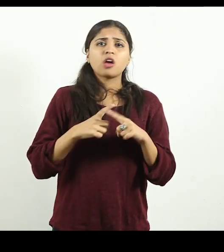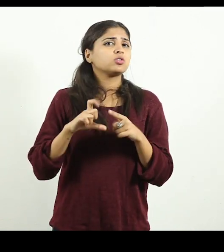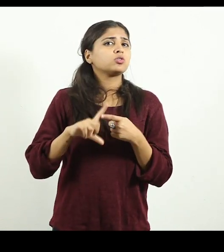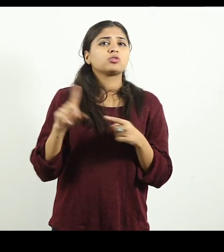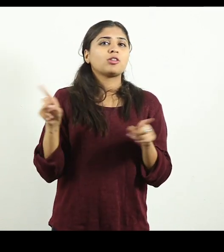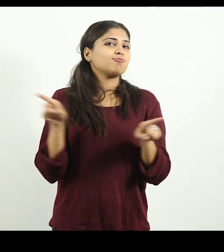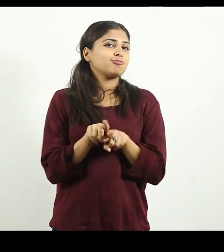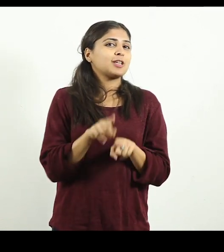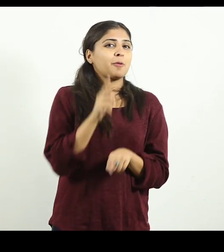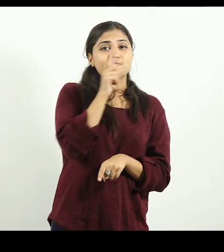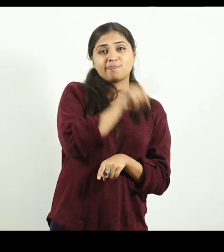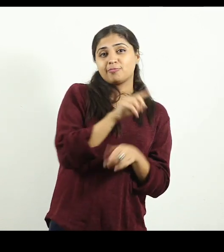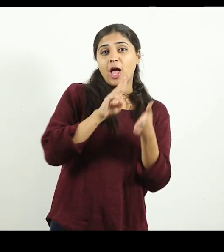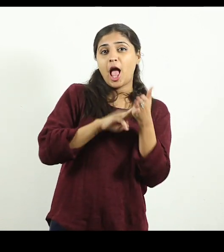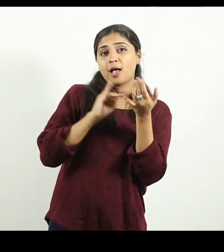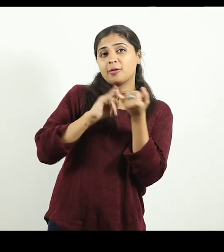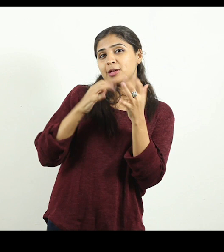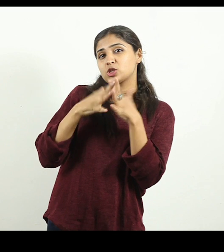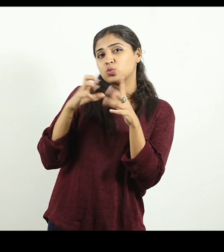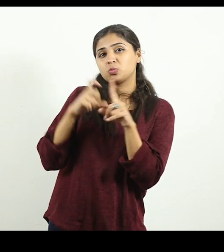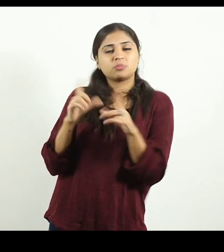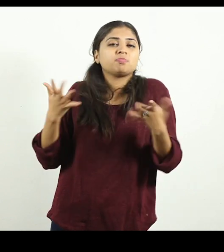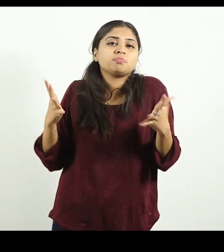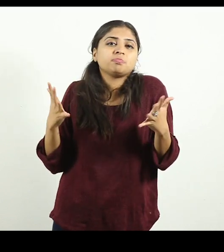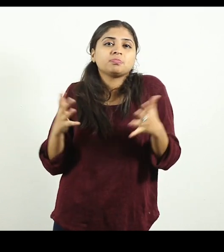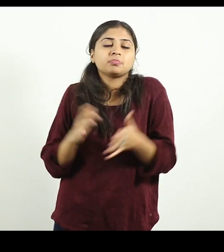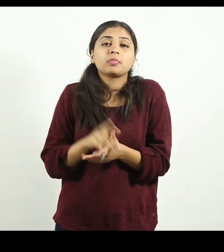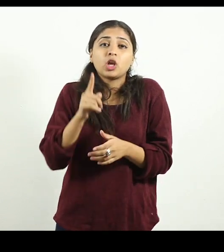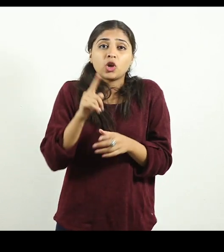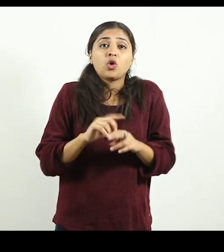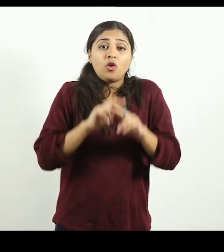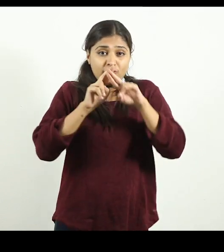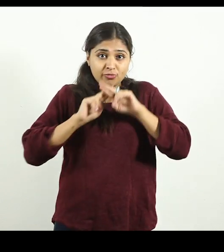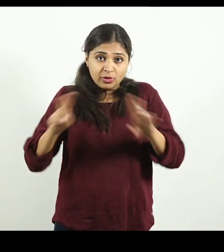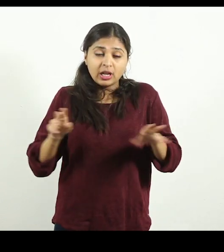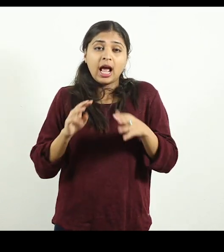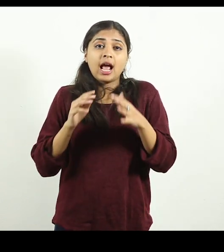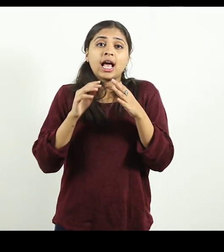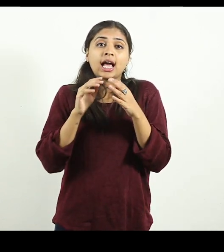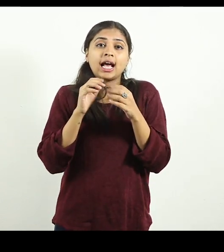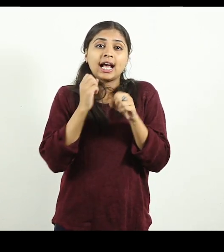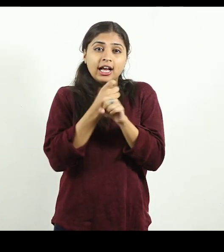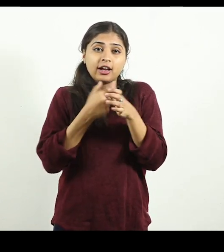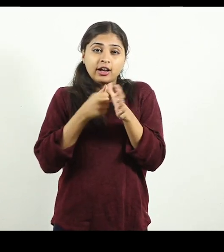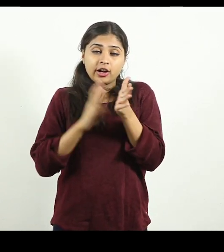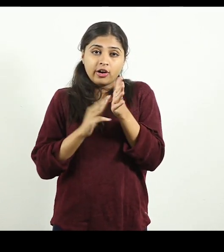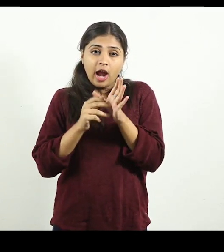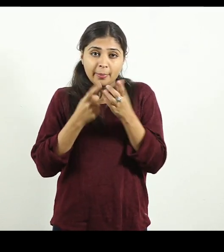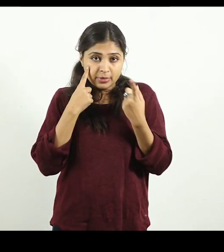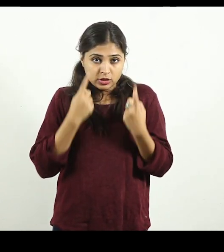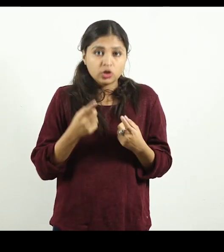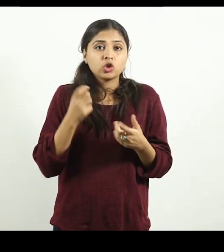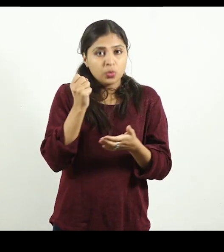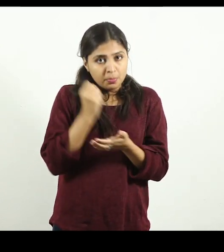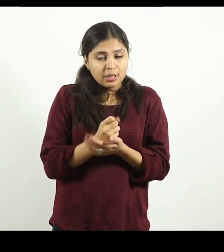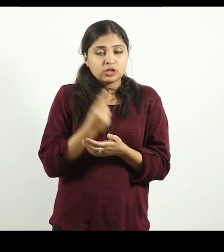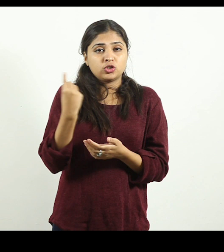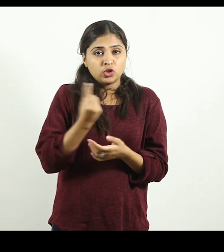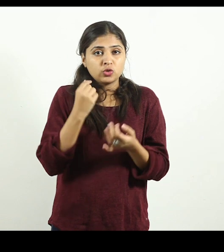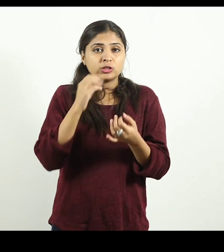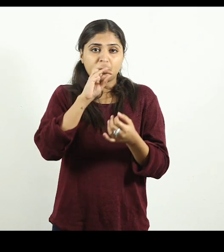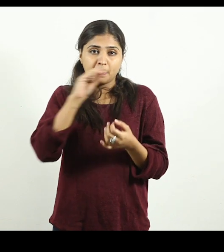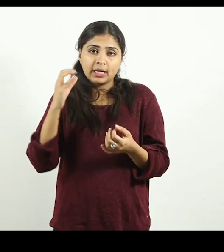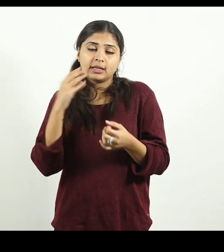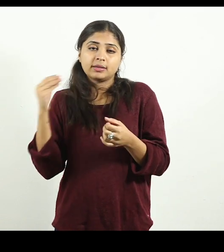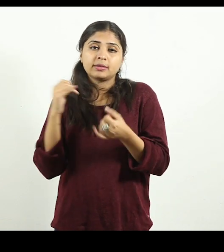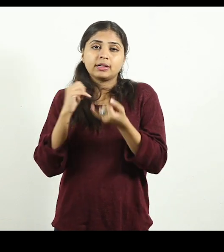Excel does not have the same spell check feature as Word. To complete a spelling and grammar check, you need to use the following step. You